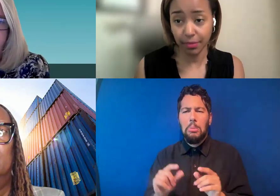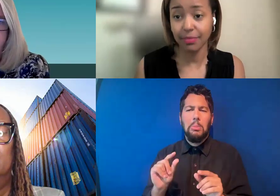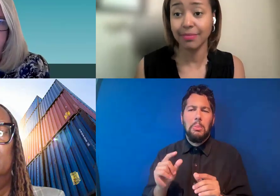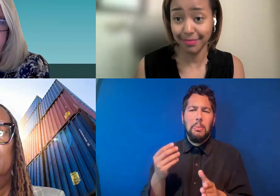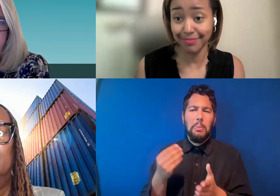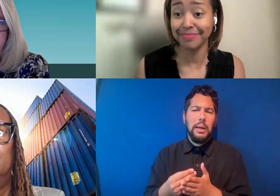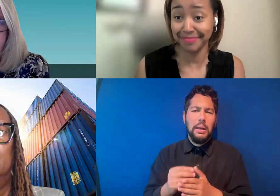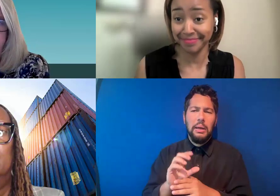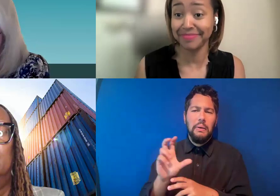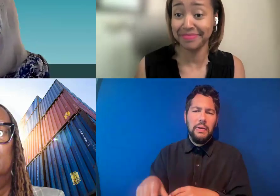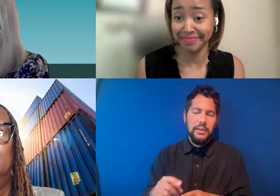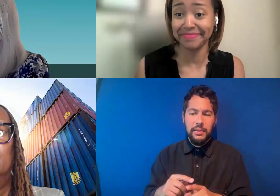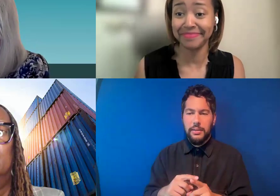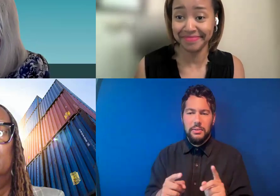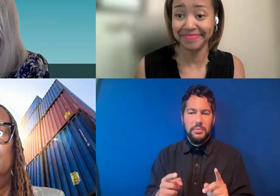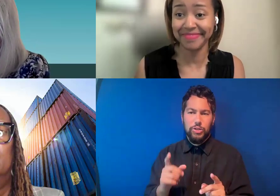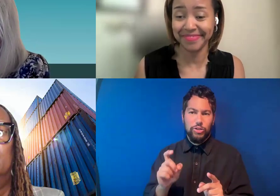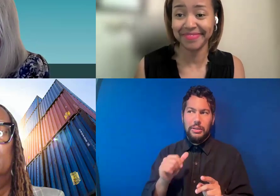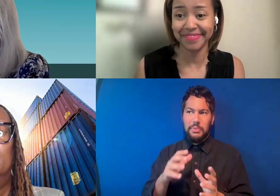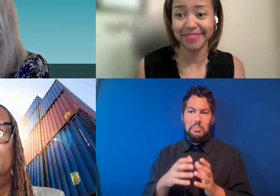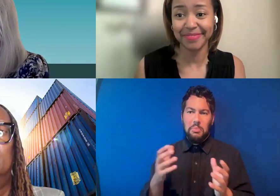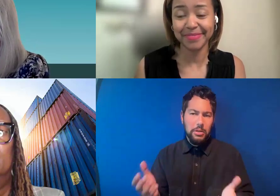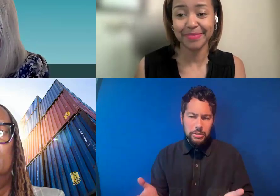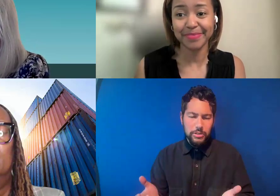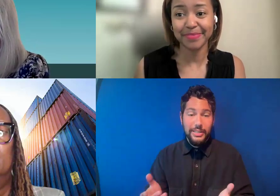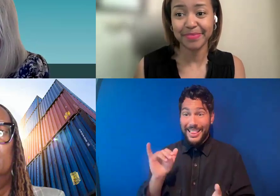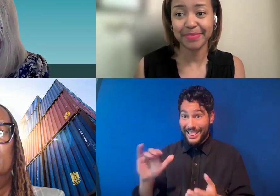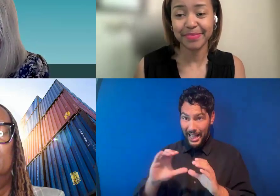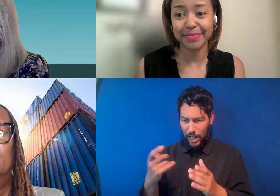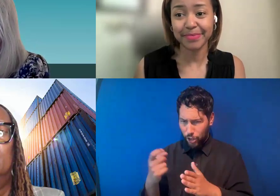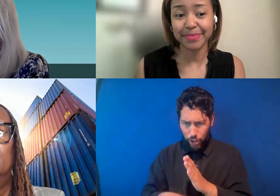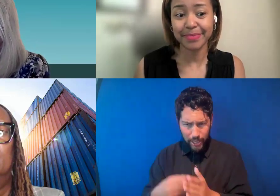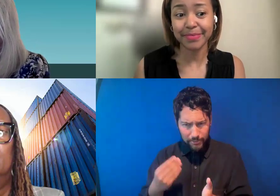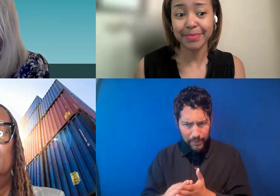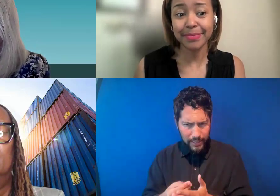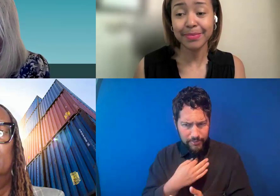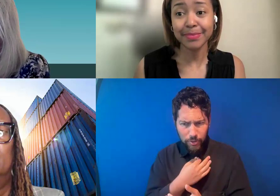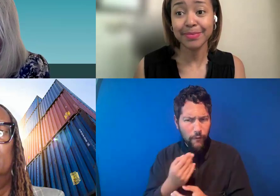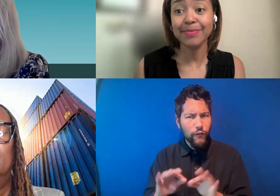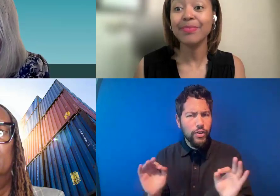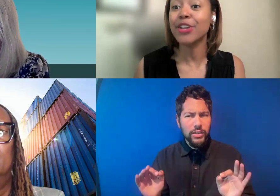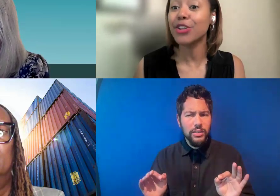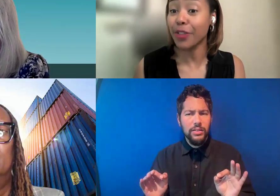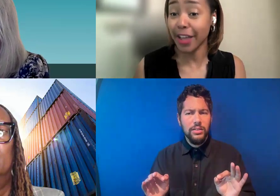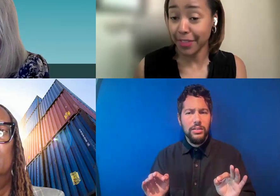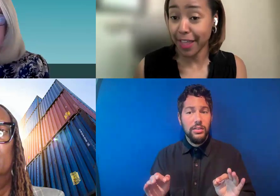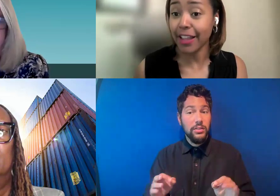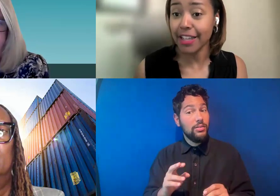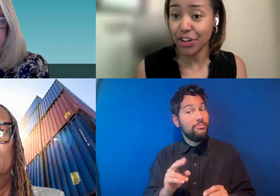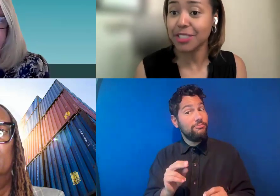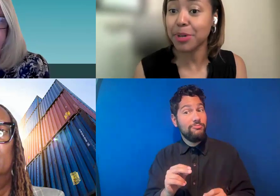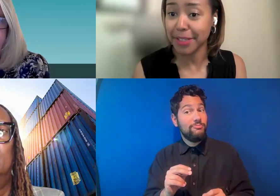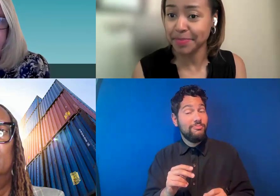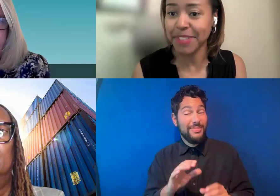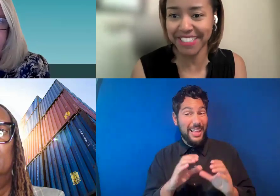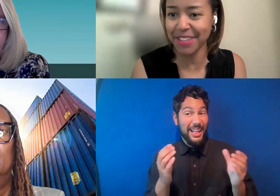it shouldn't be prohibitive. Did that class cost money, or was it a free class? No,